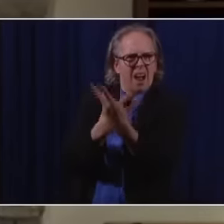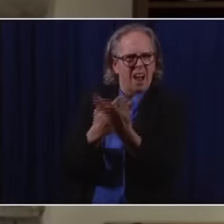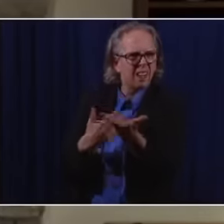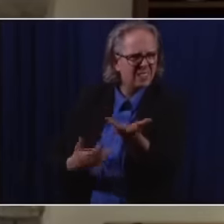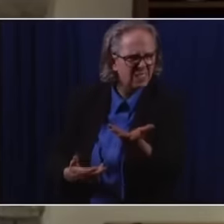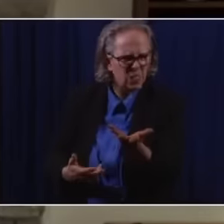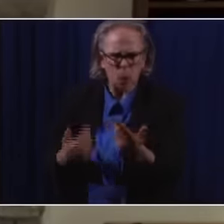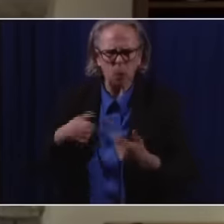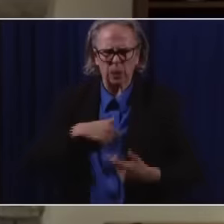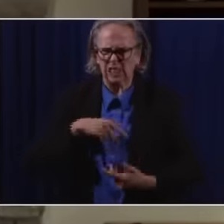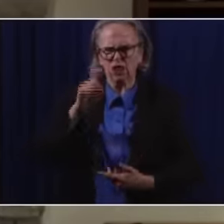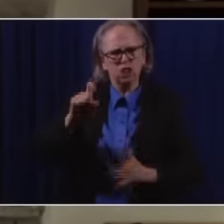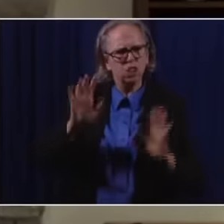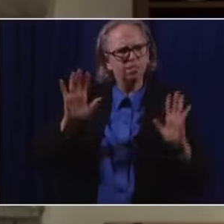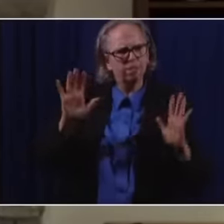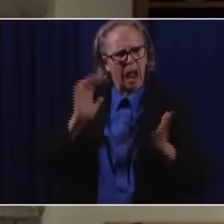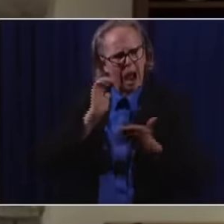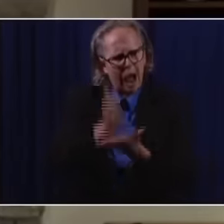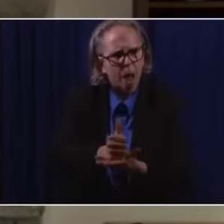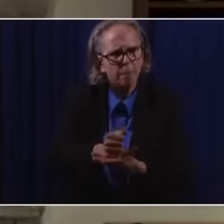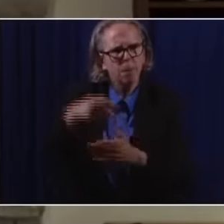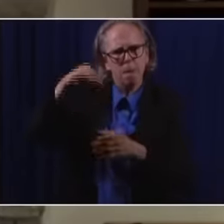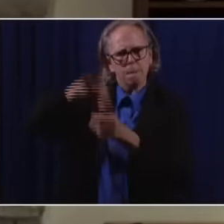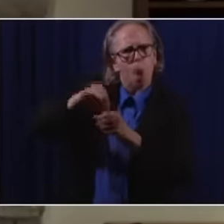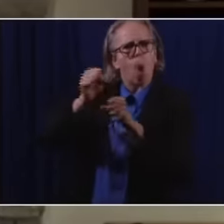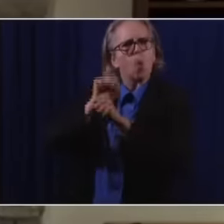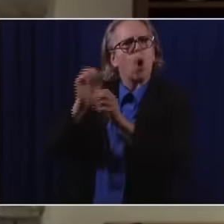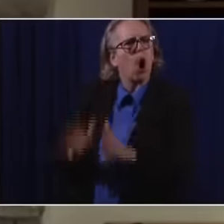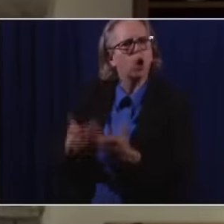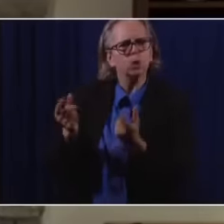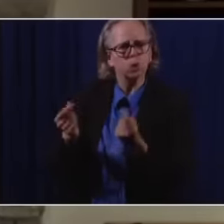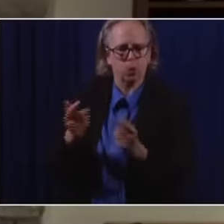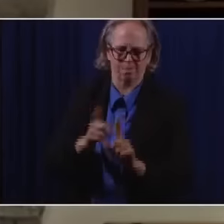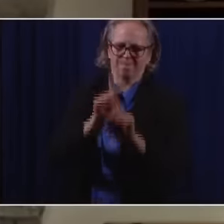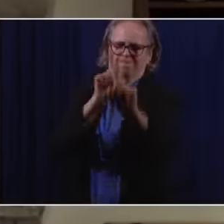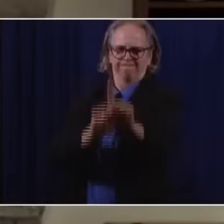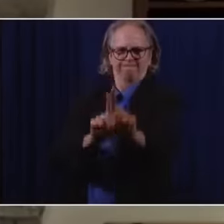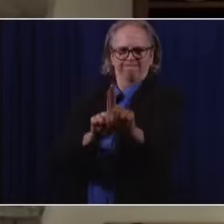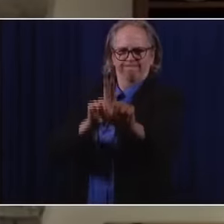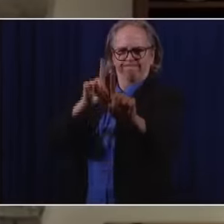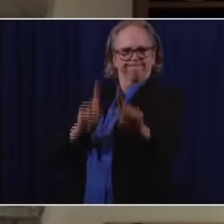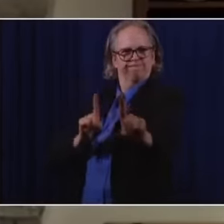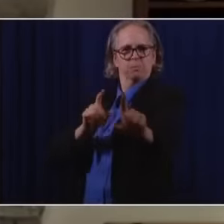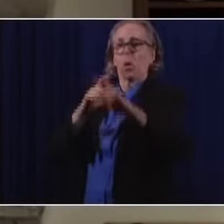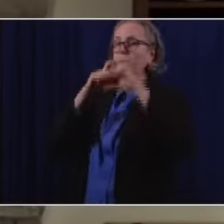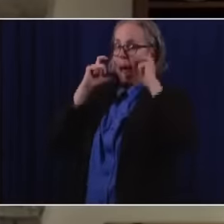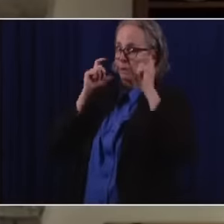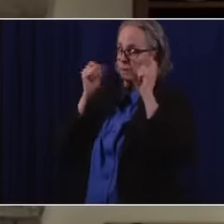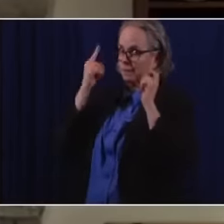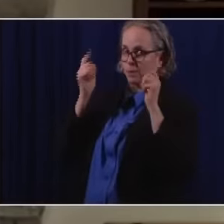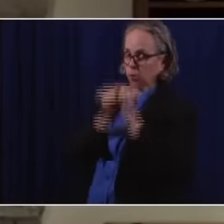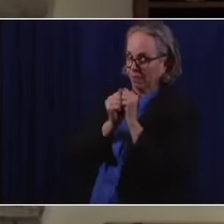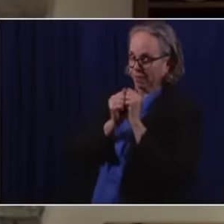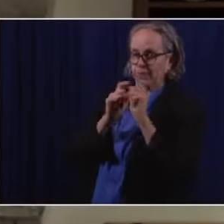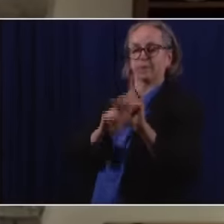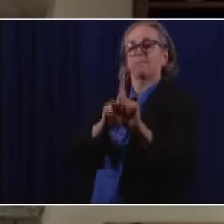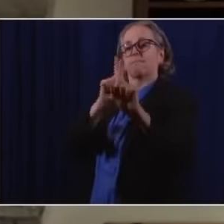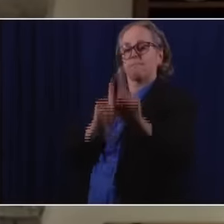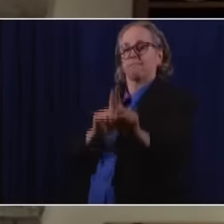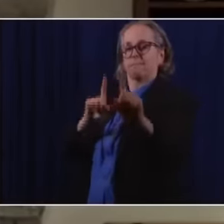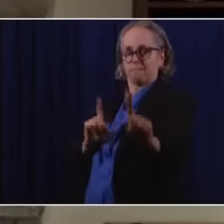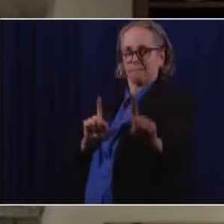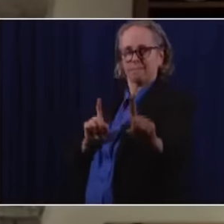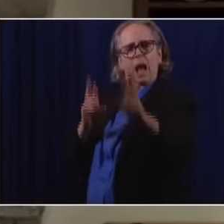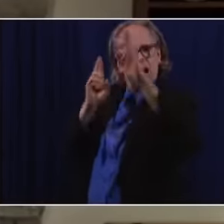them and make sure they can stay safe by everyone who goes through that line. Everyone who goes to vote should wear a mask.